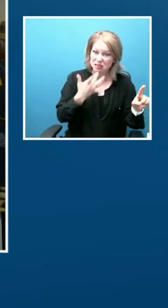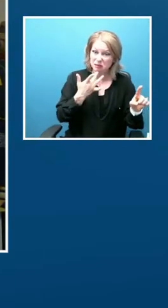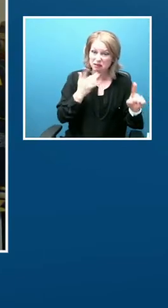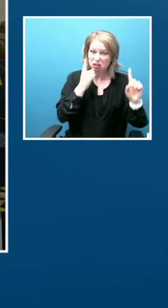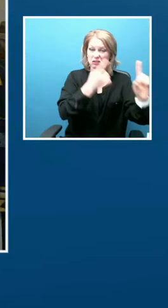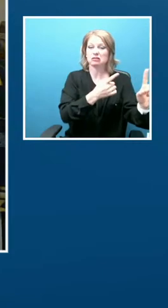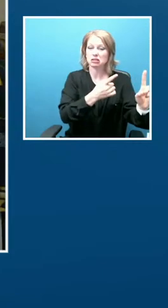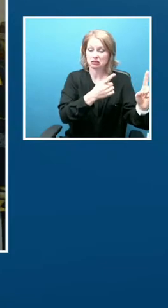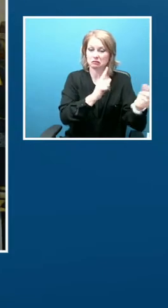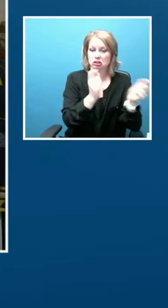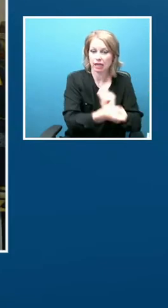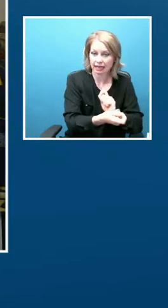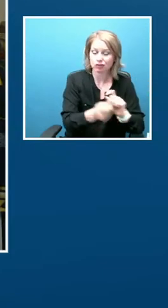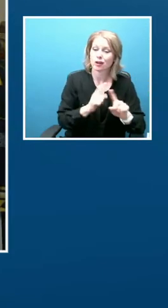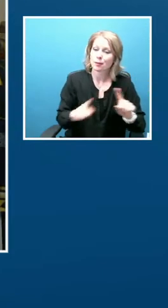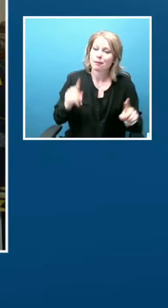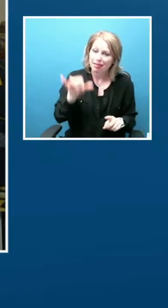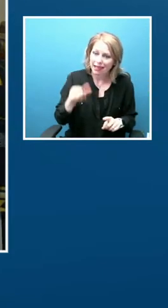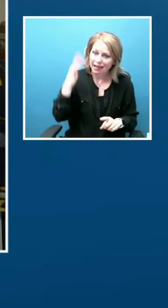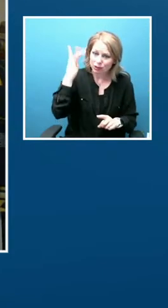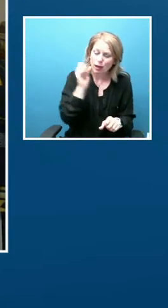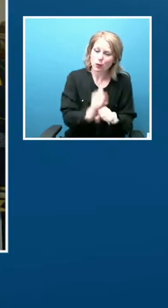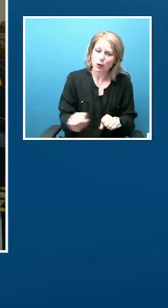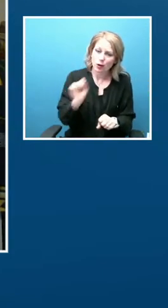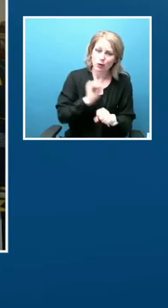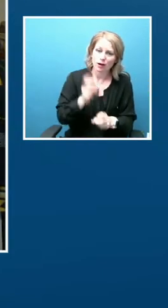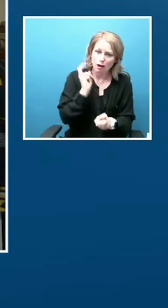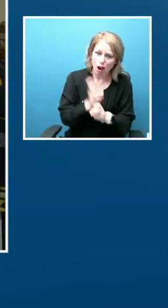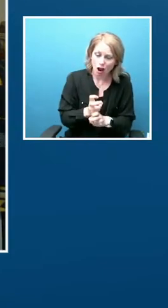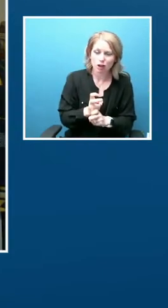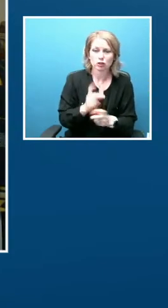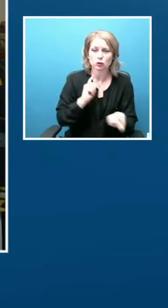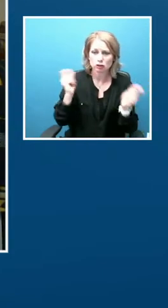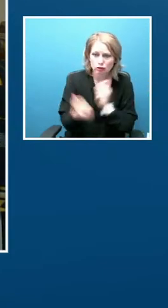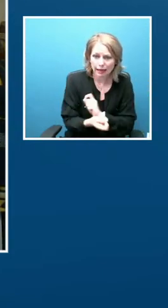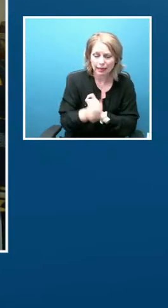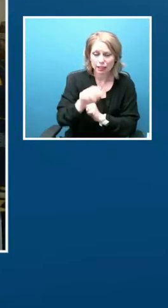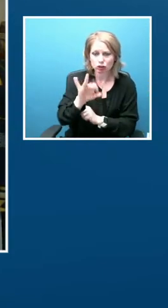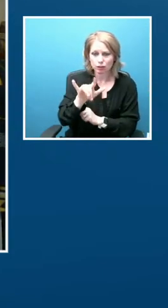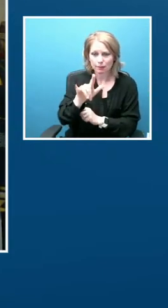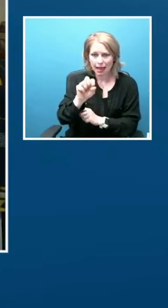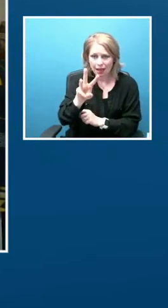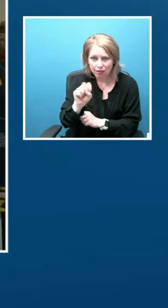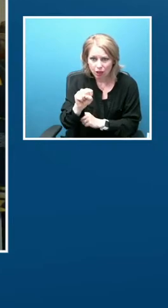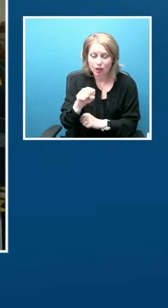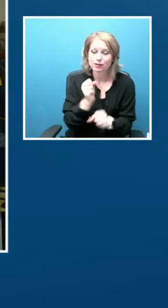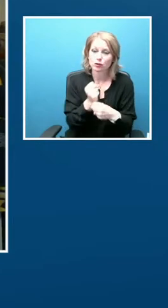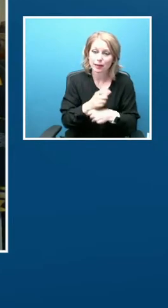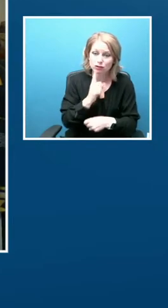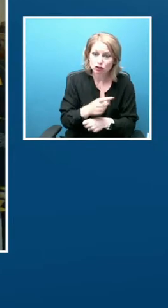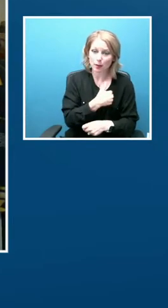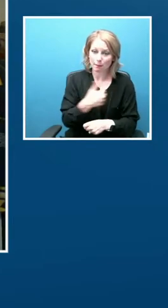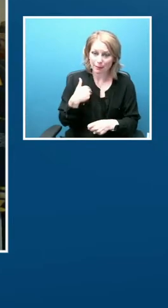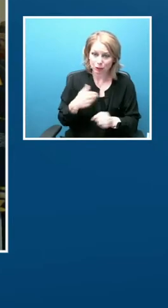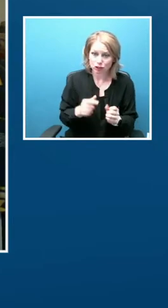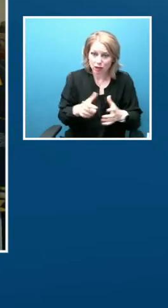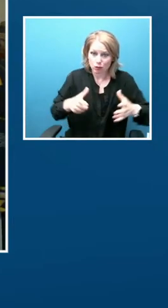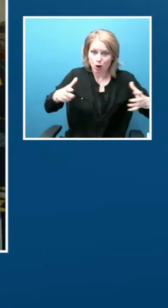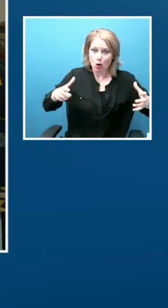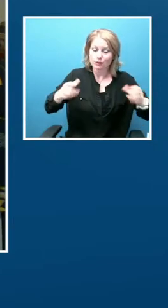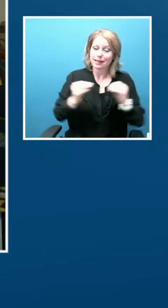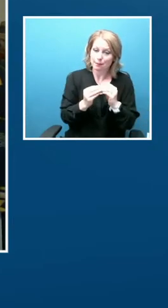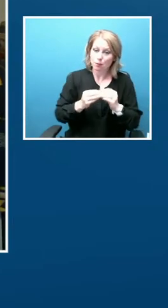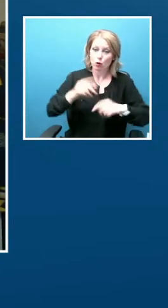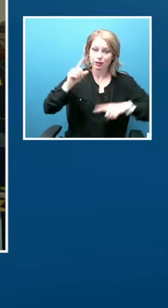hard to amend our bylaws to ensure that our party's diversity and membership continue to grow. While the DNC does